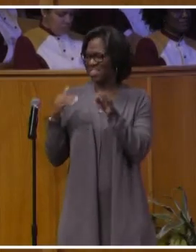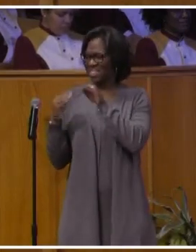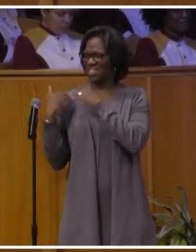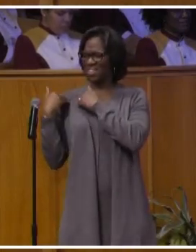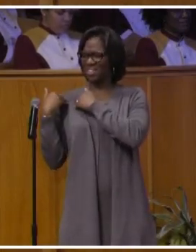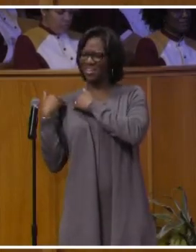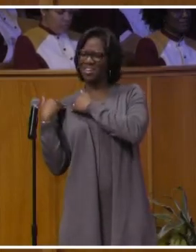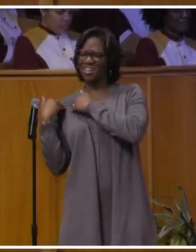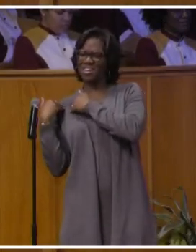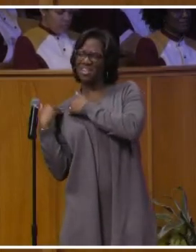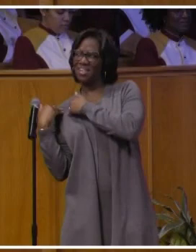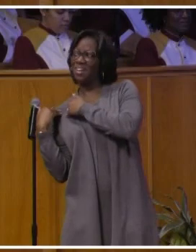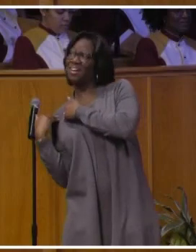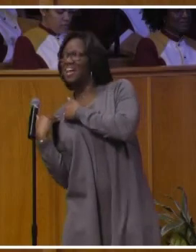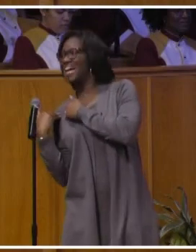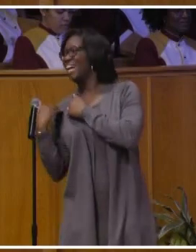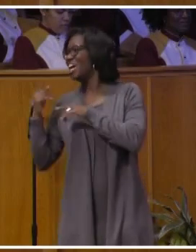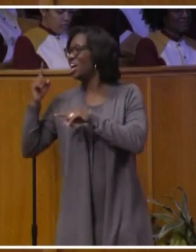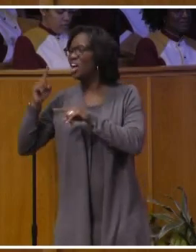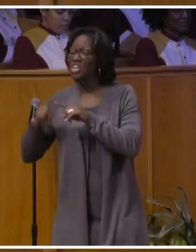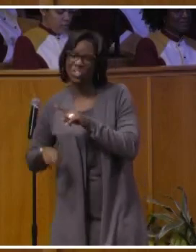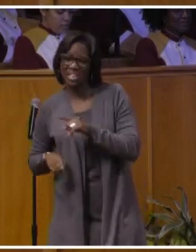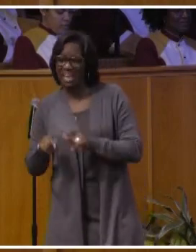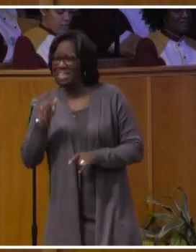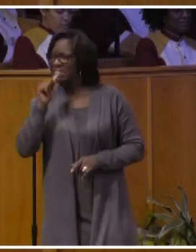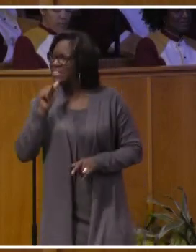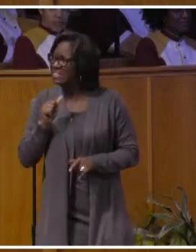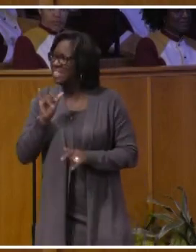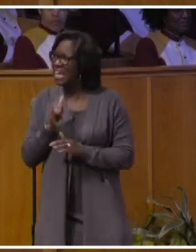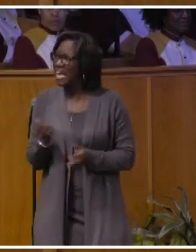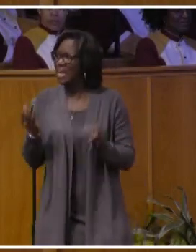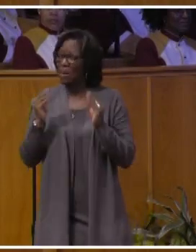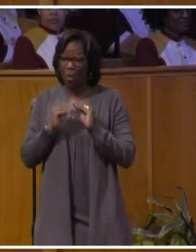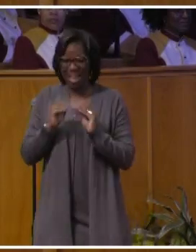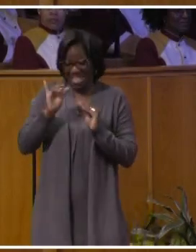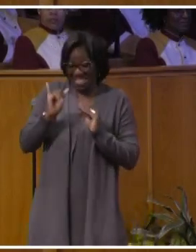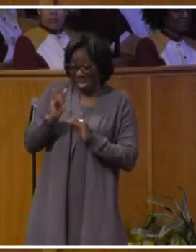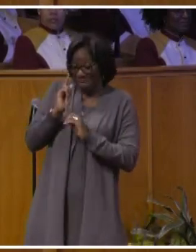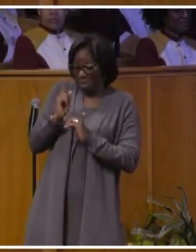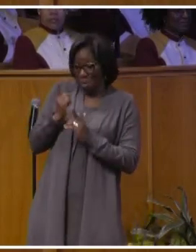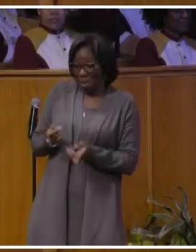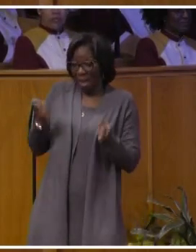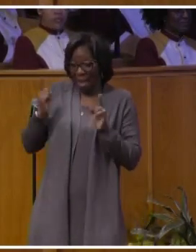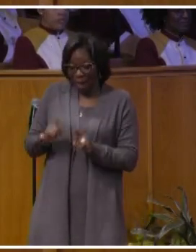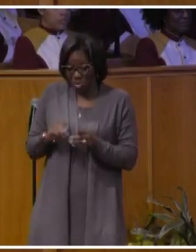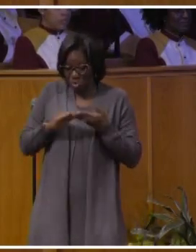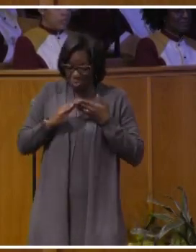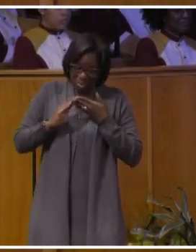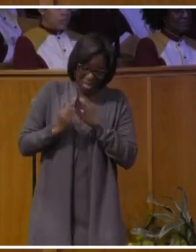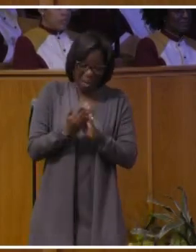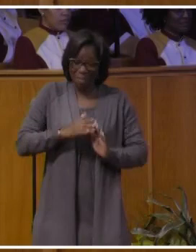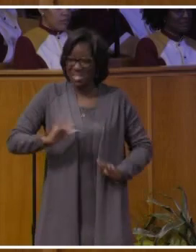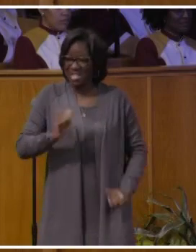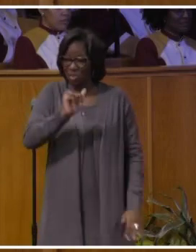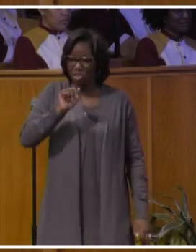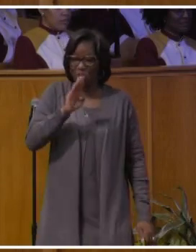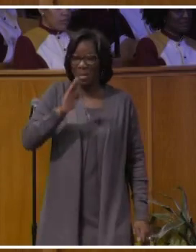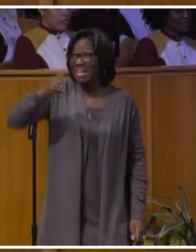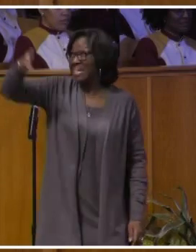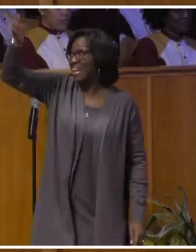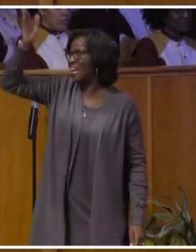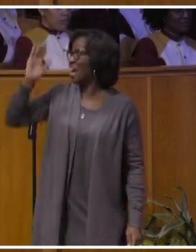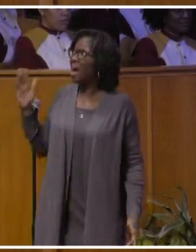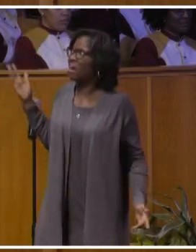reach a point where you can't bear it any longer. And it's in that moment that you become like Job and say, God, you know